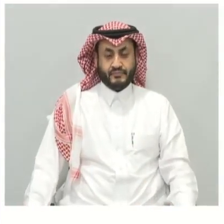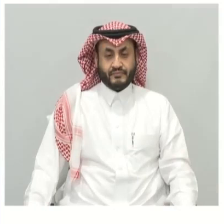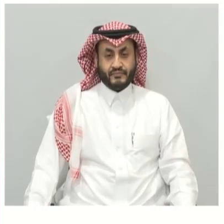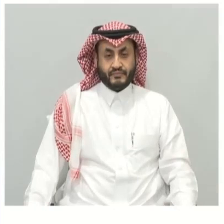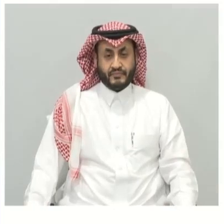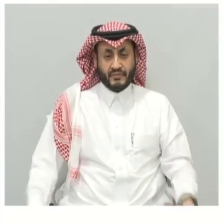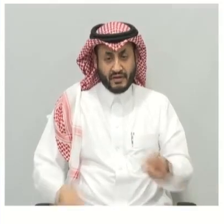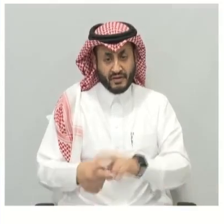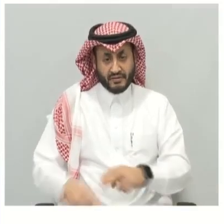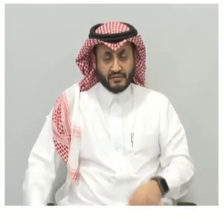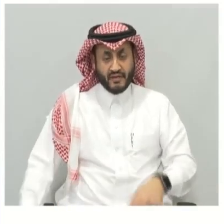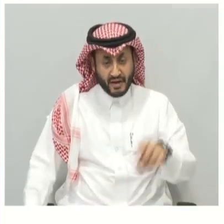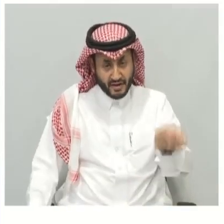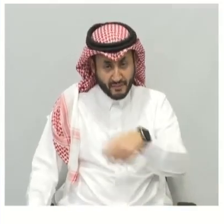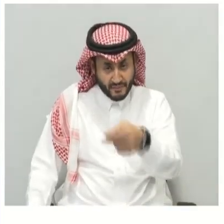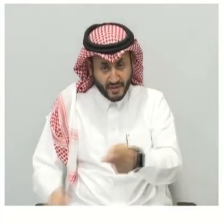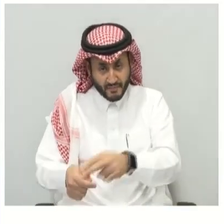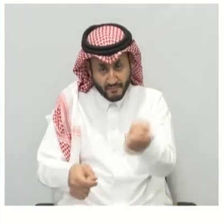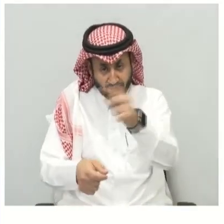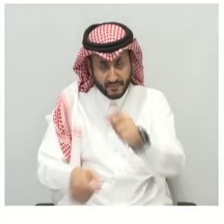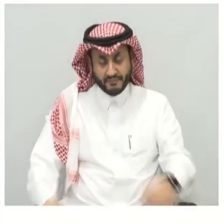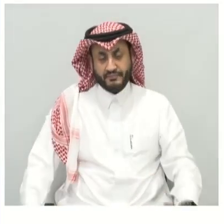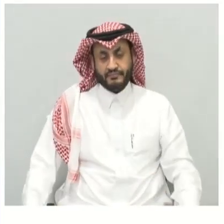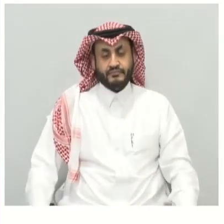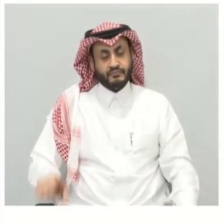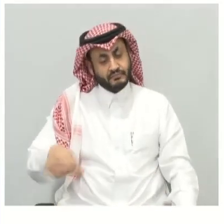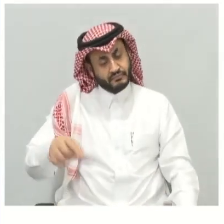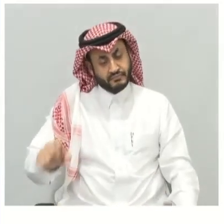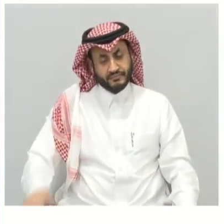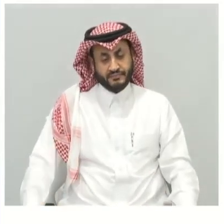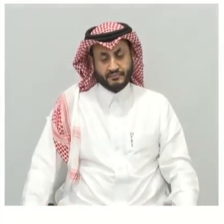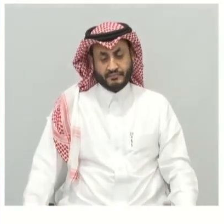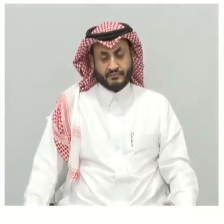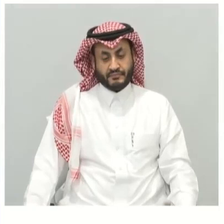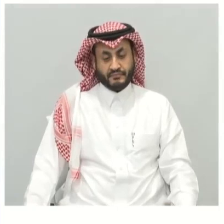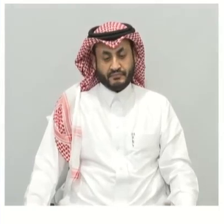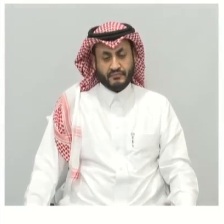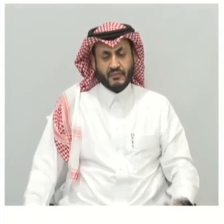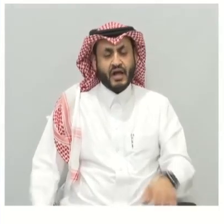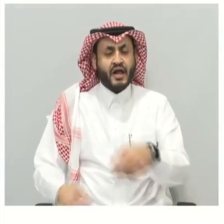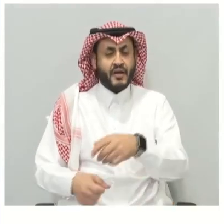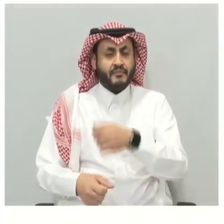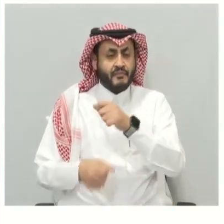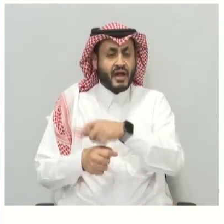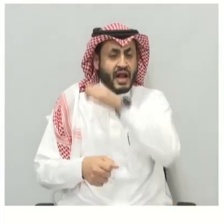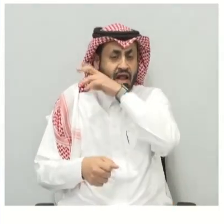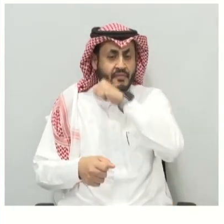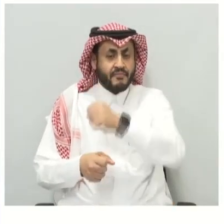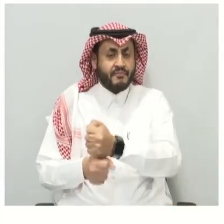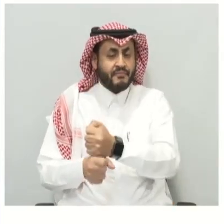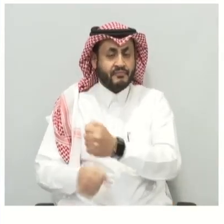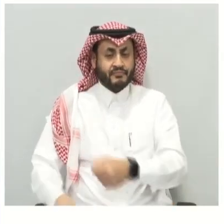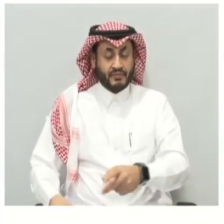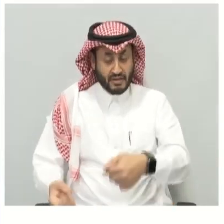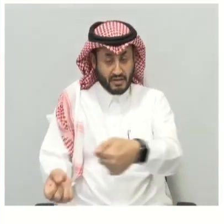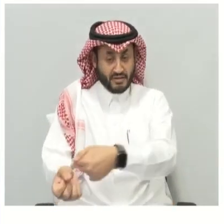So you want to become a tennis player? Yes, very much. And what does your father do? He's